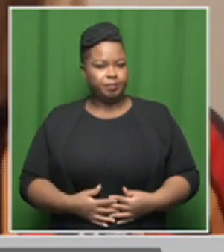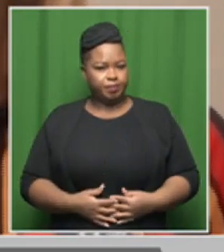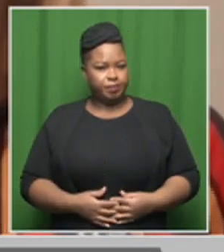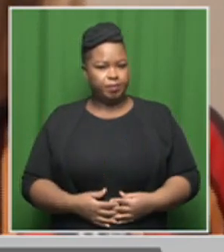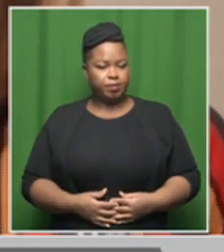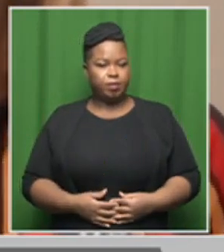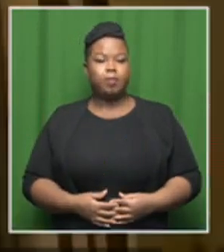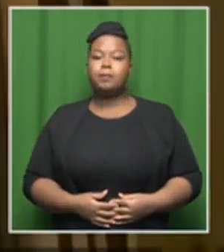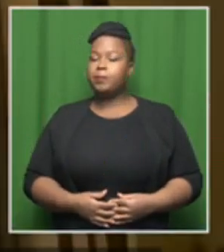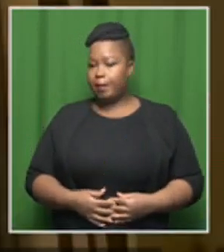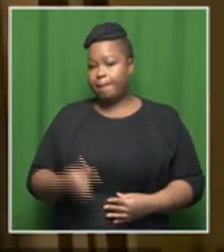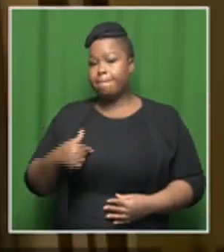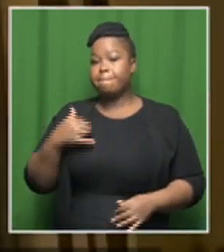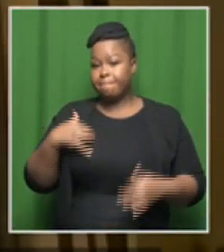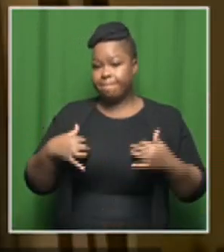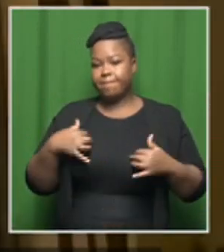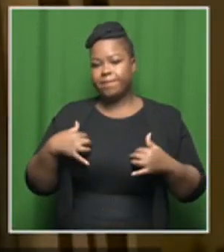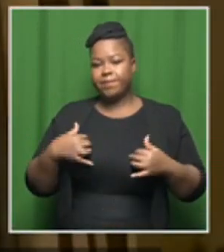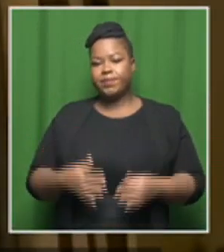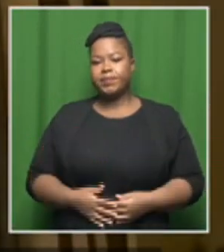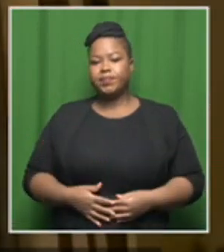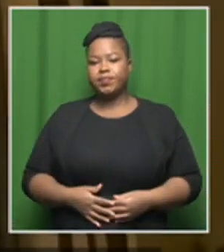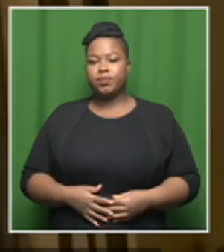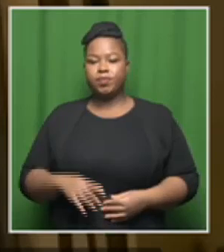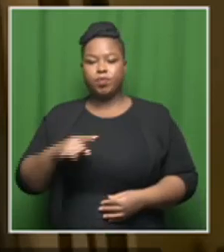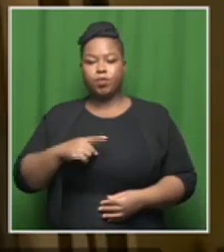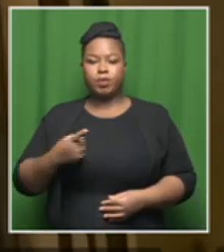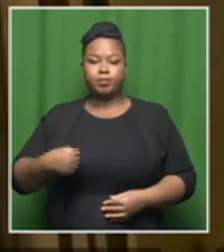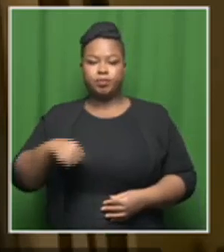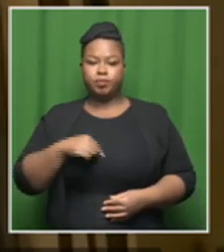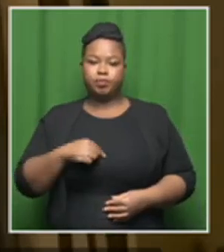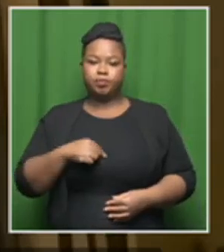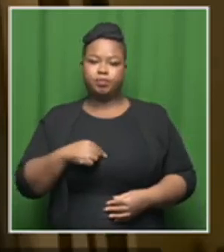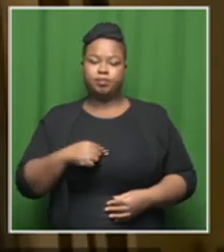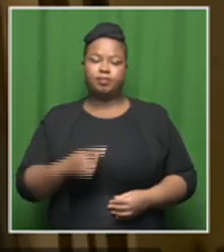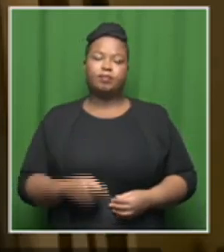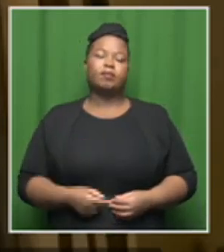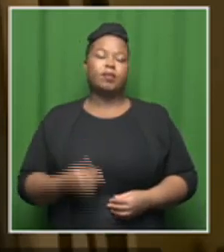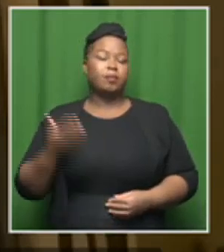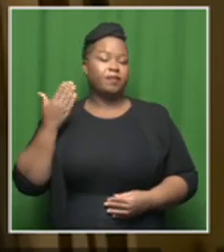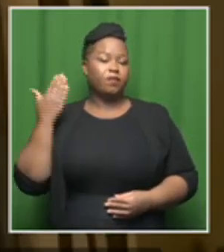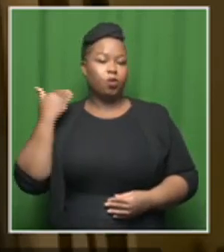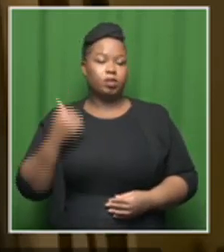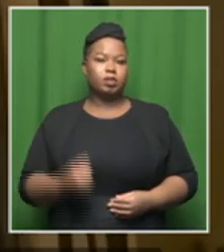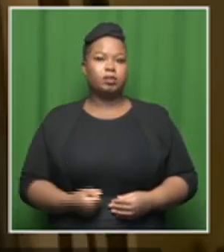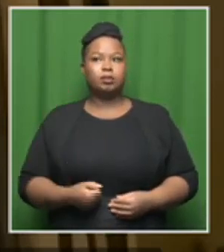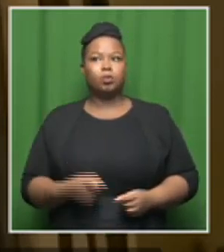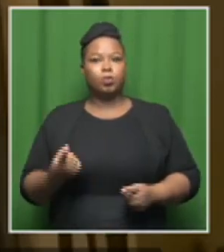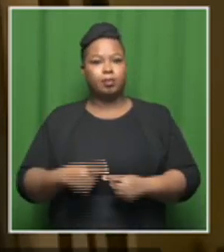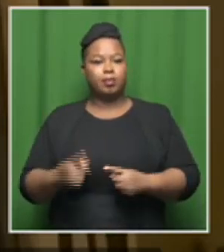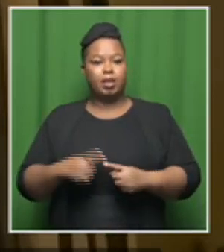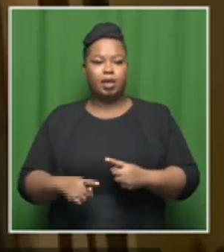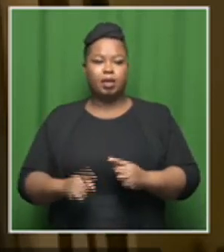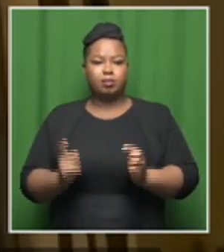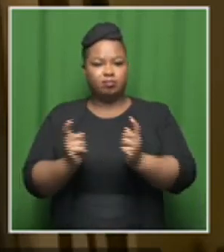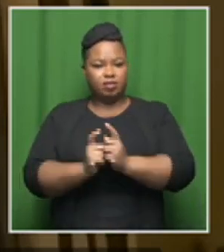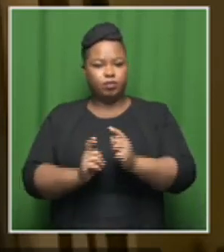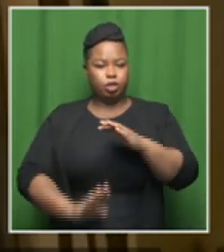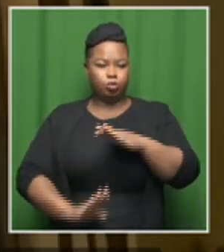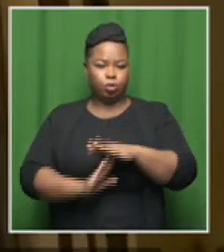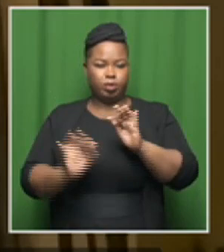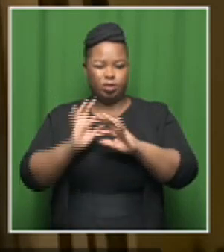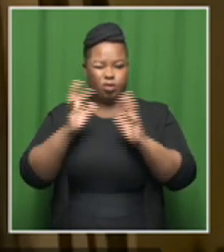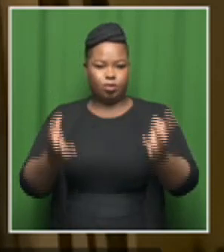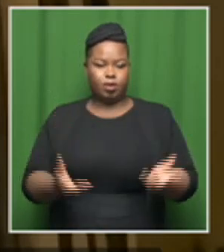I'm extremely excited about us at last playing the top in the world. I mean, that's the only place where you